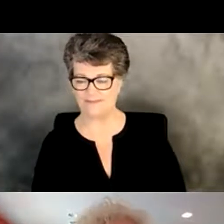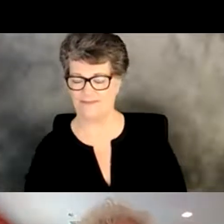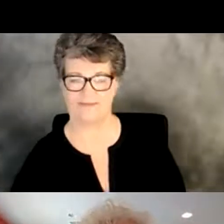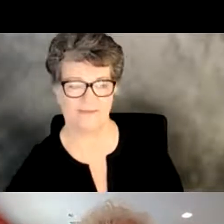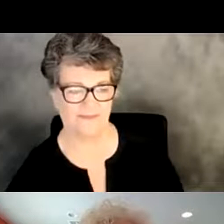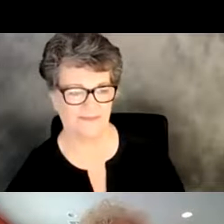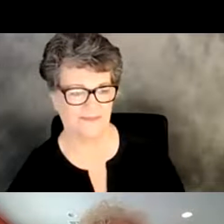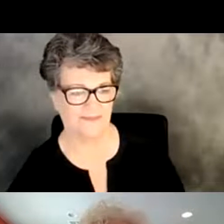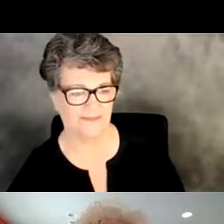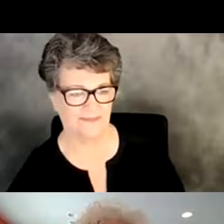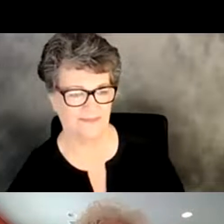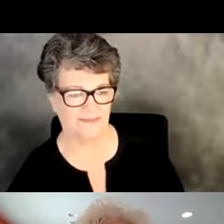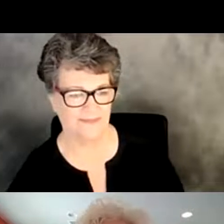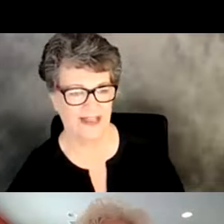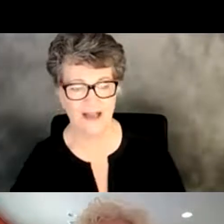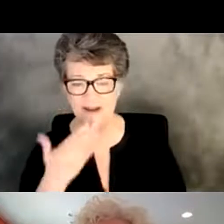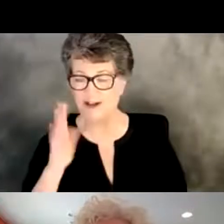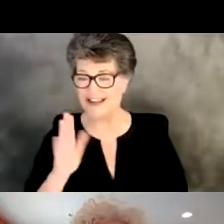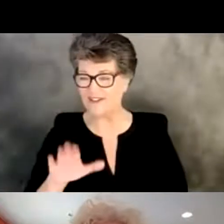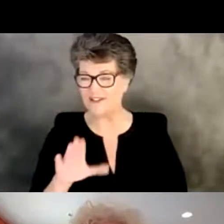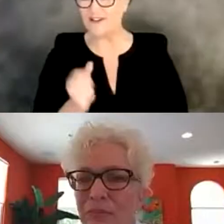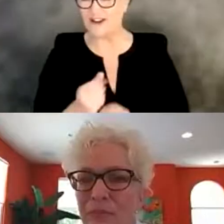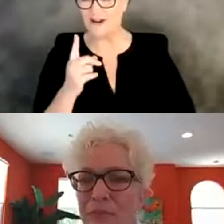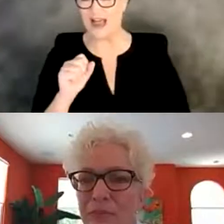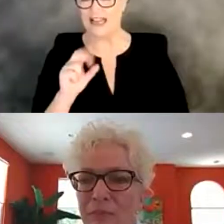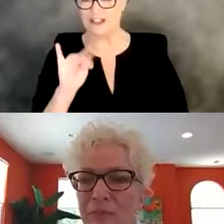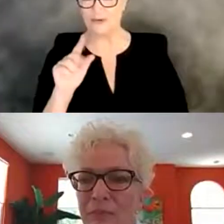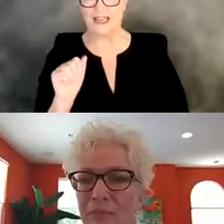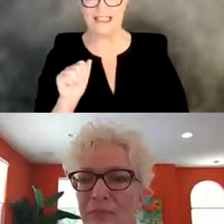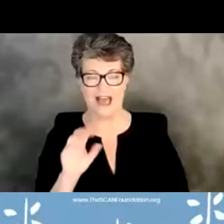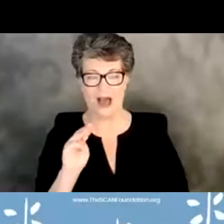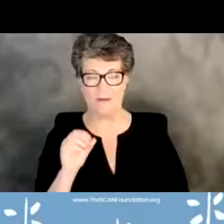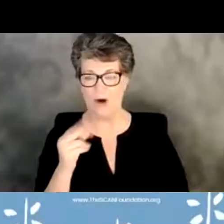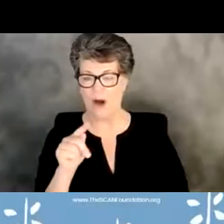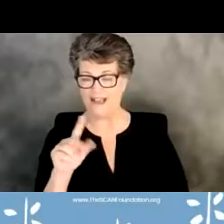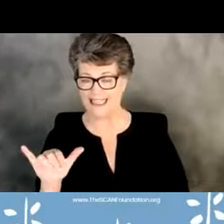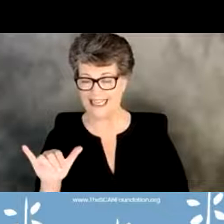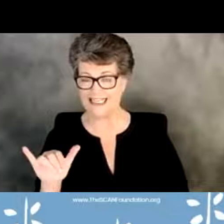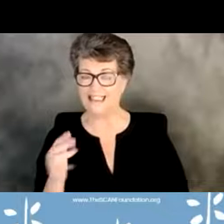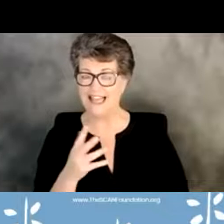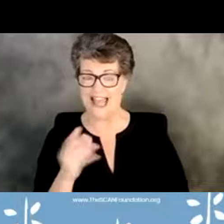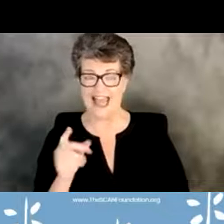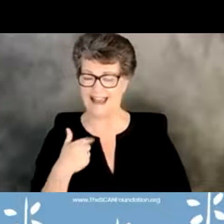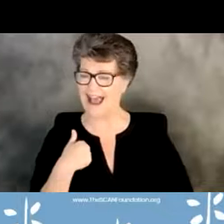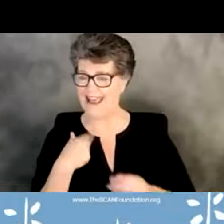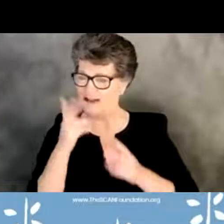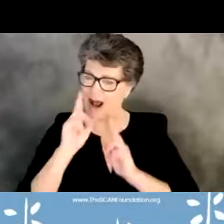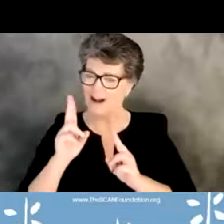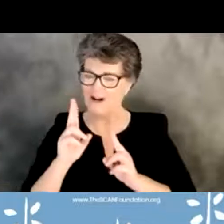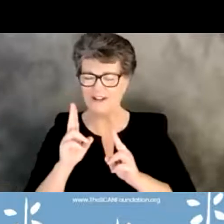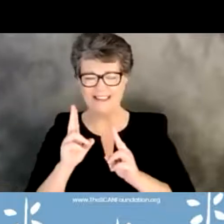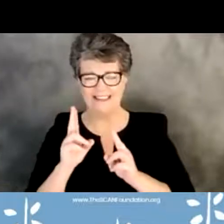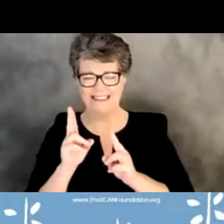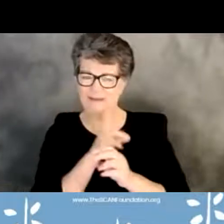Great, thank you. Good afternoon, everyone. I'm Sarita Mohanty, and I am privileged and honored to be part of